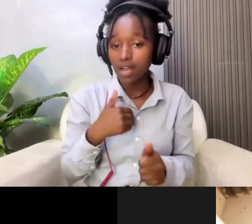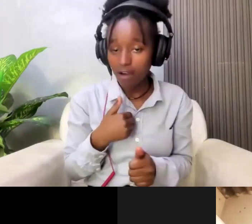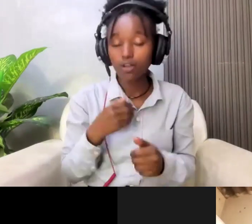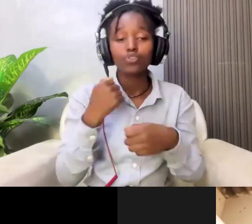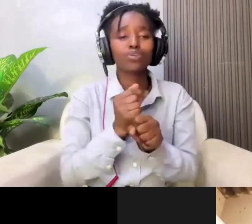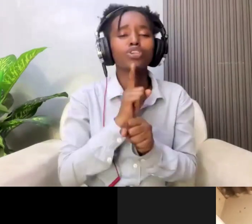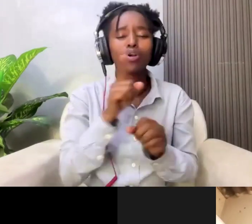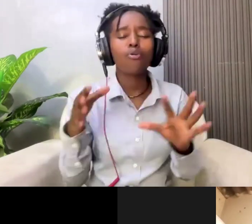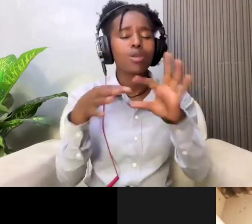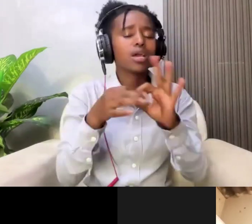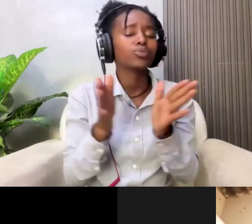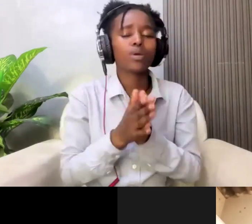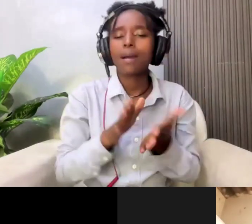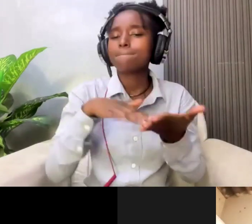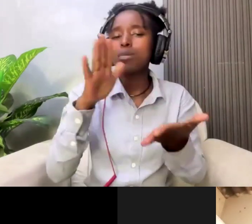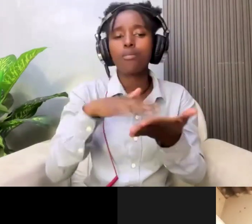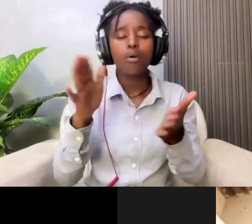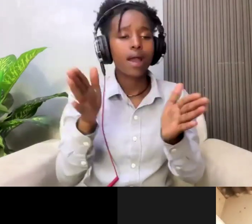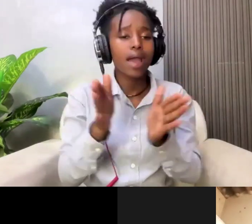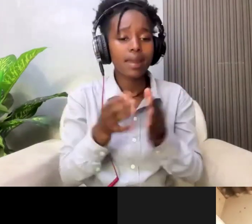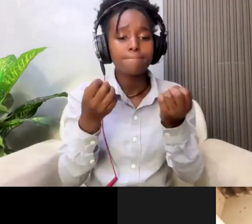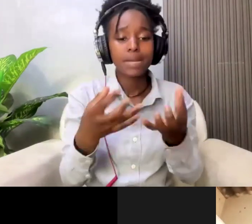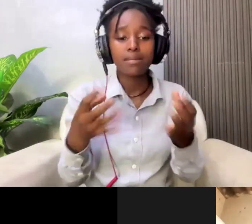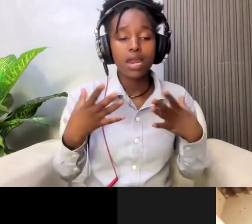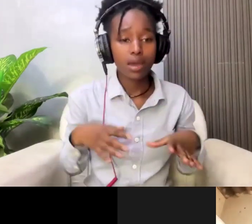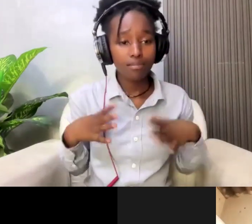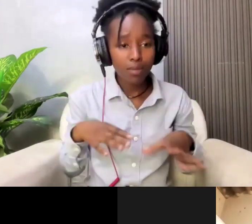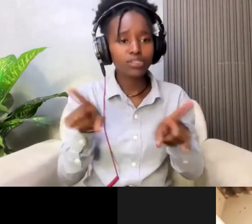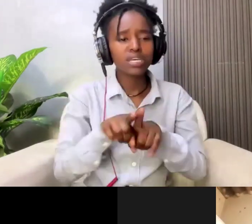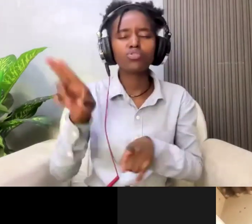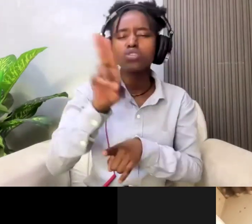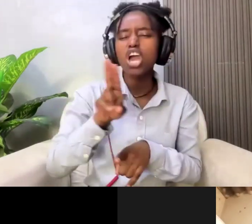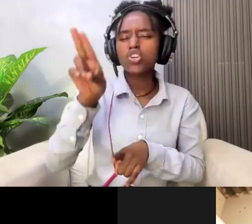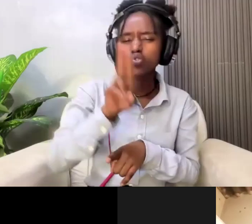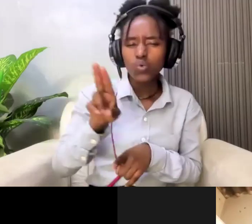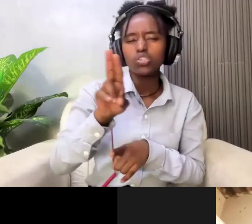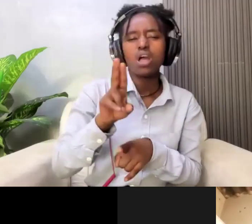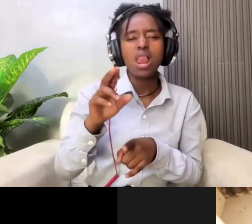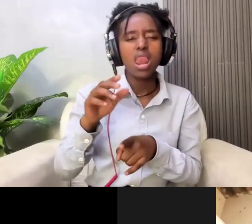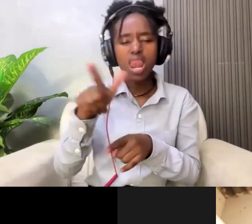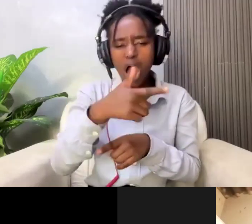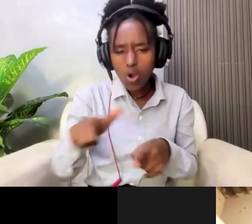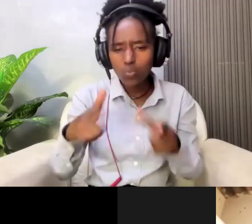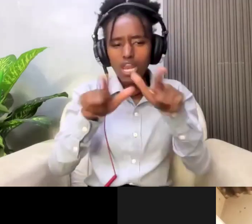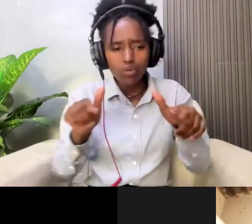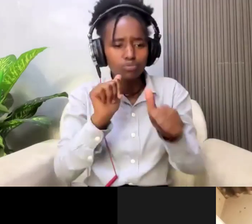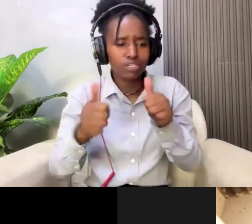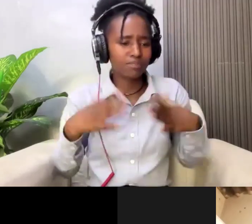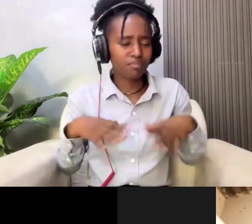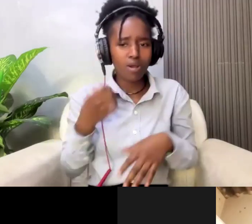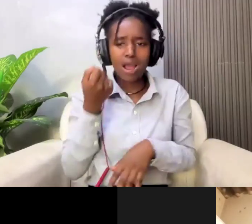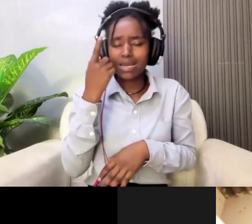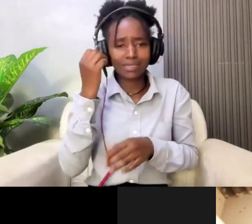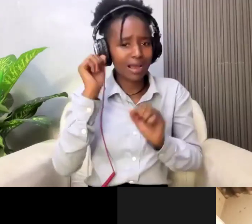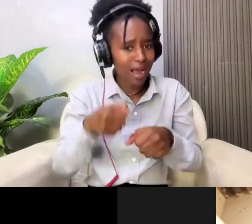people, backed up by things in local community languages. But then literacy is still a big issue, and particularly many